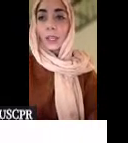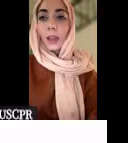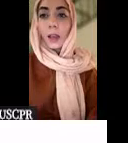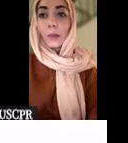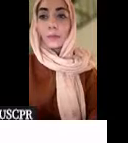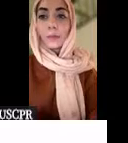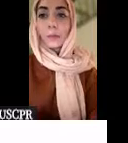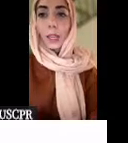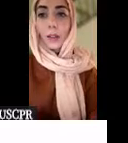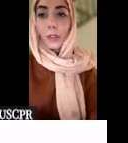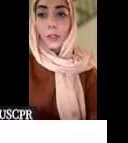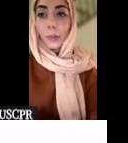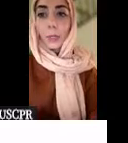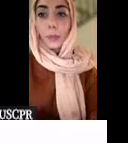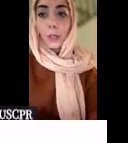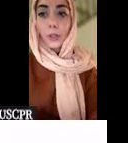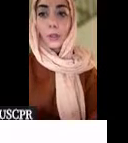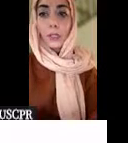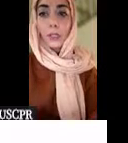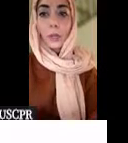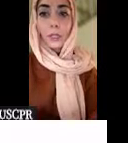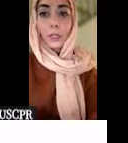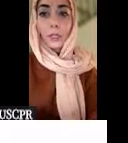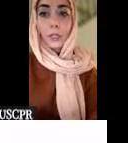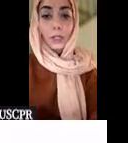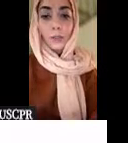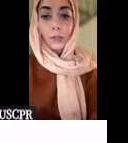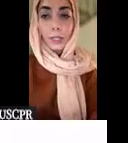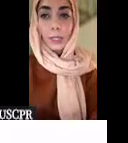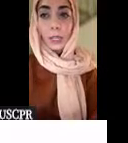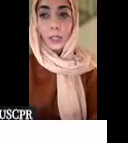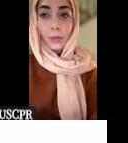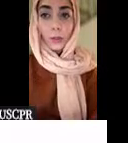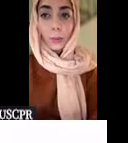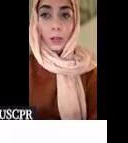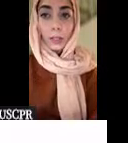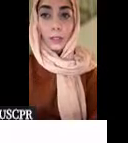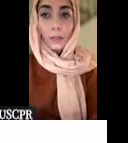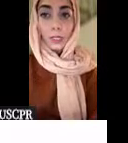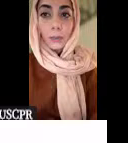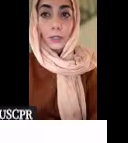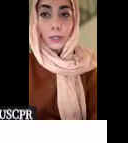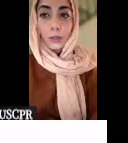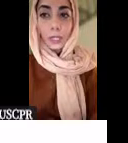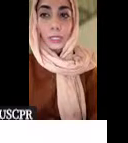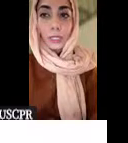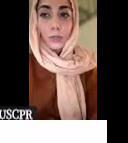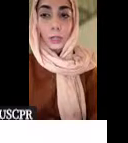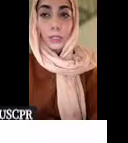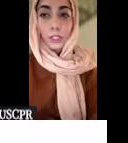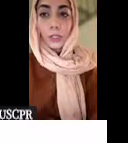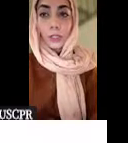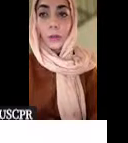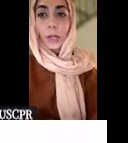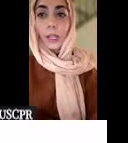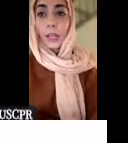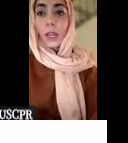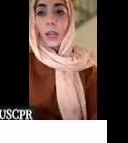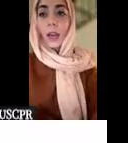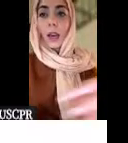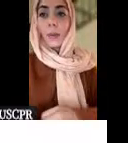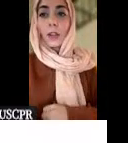email. And also for people who want to support this work, you can fund the Reform Caucus of UAW and donate to Israel Bonds National